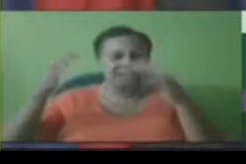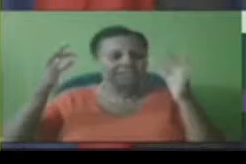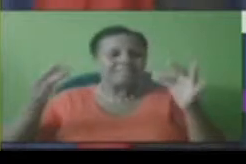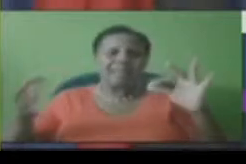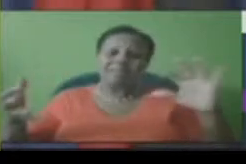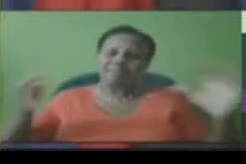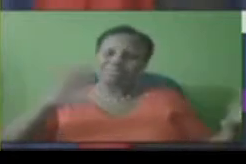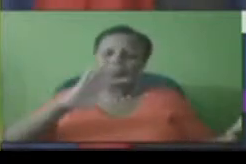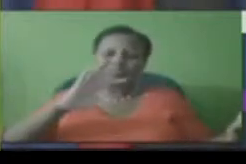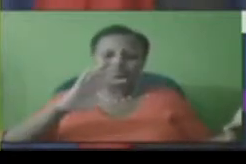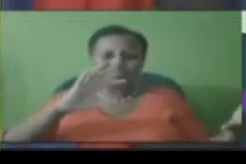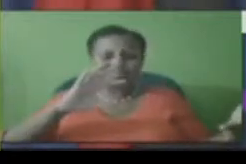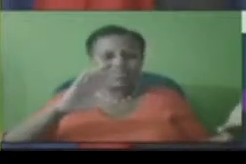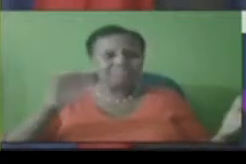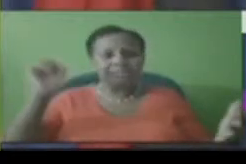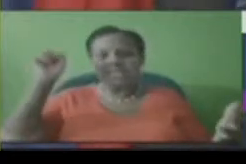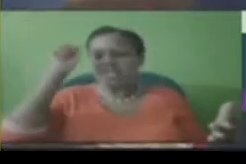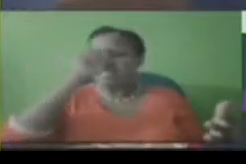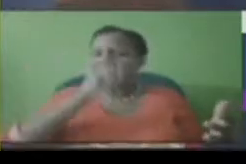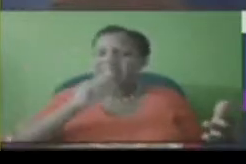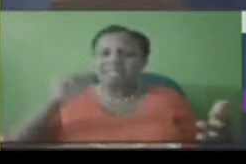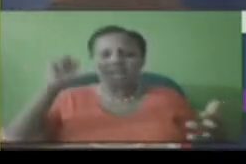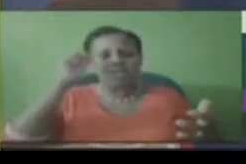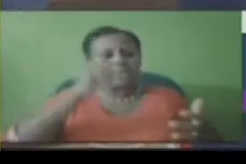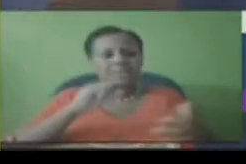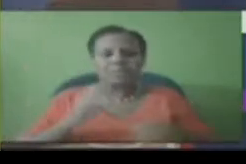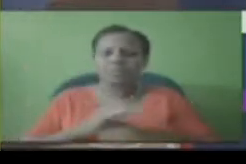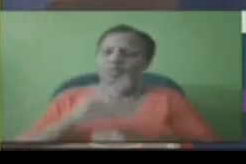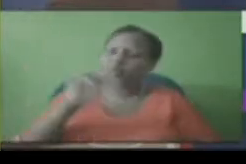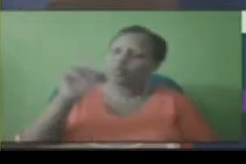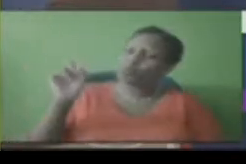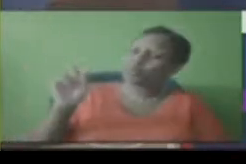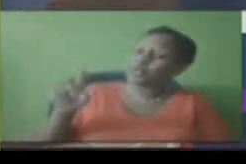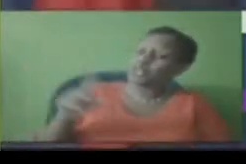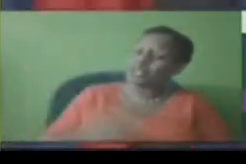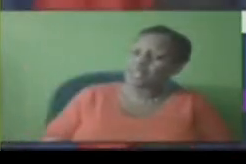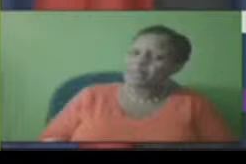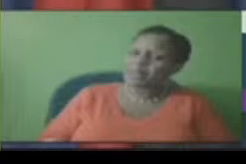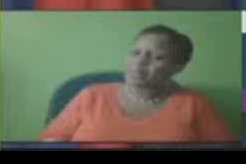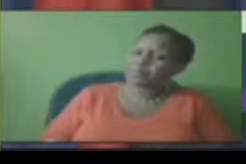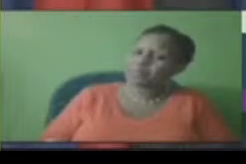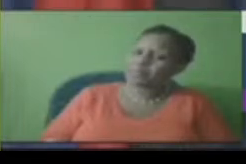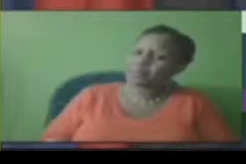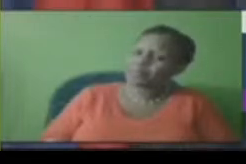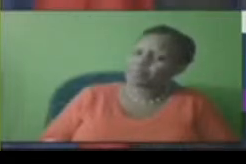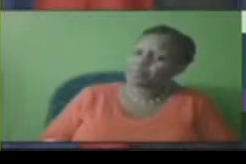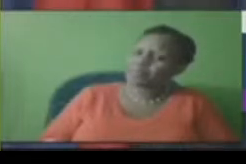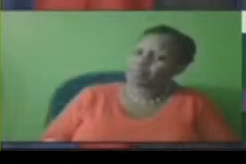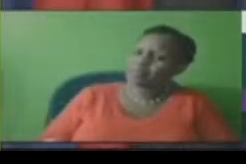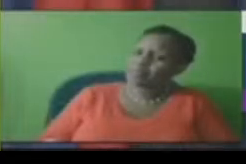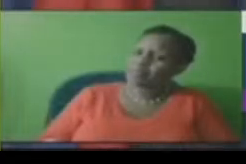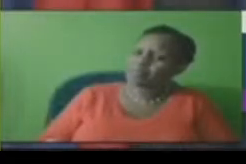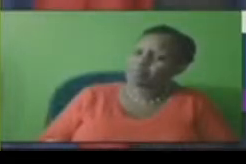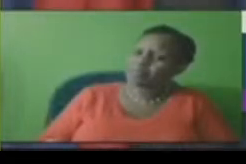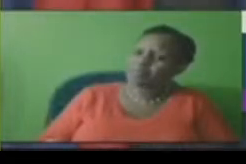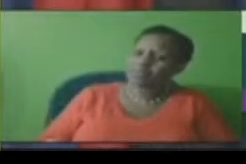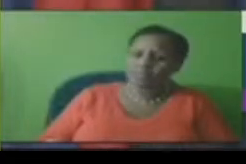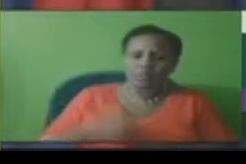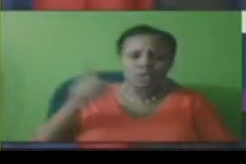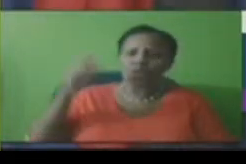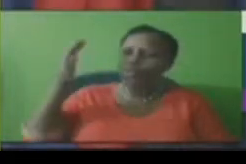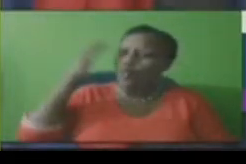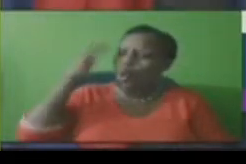Tobago nationals in Haiti and how they are doing at this time? I couldn't give you a figure, but I do know that we do